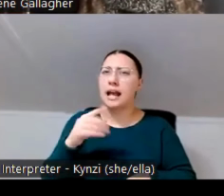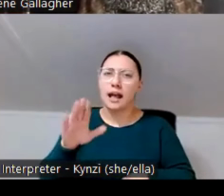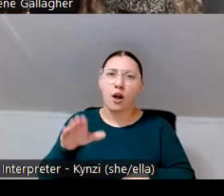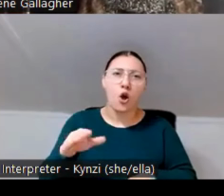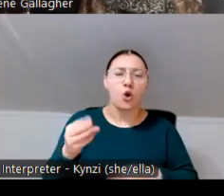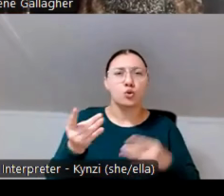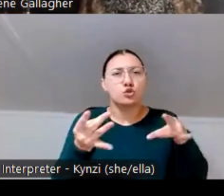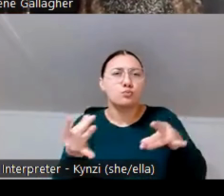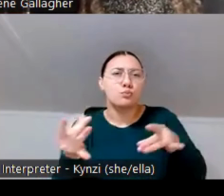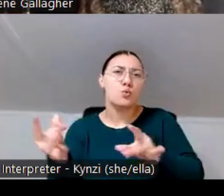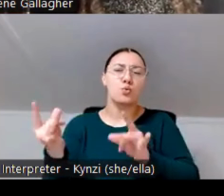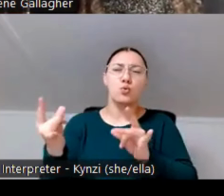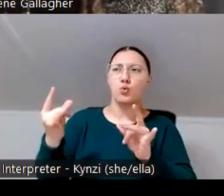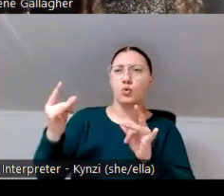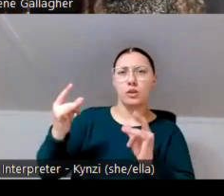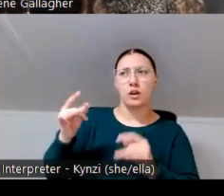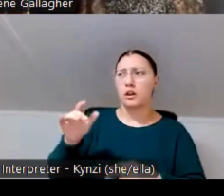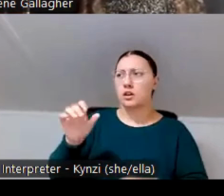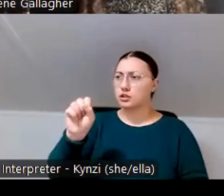and shapes.